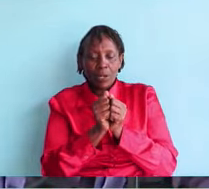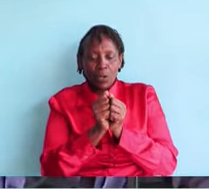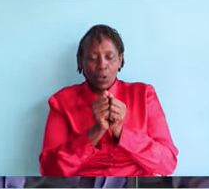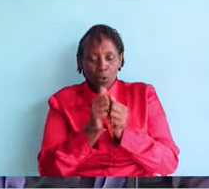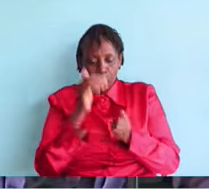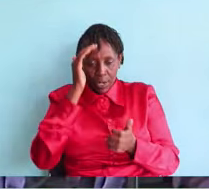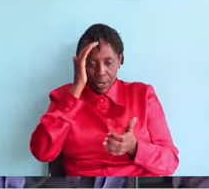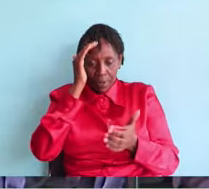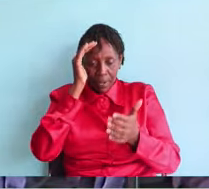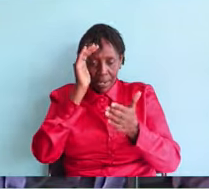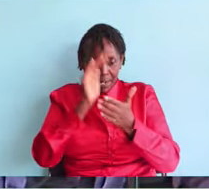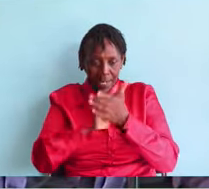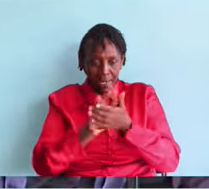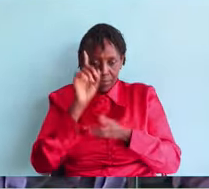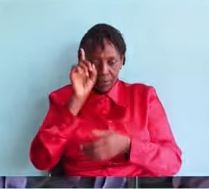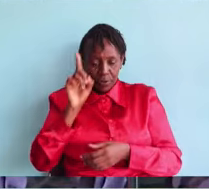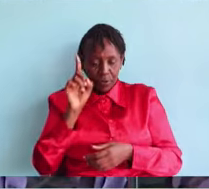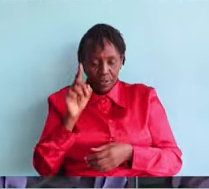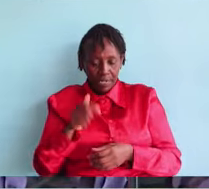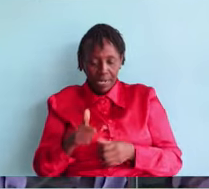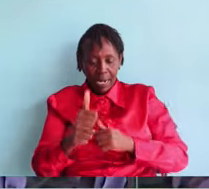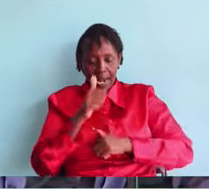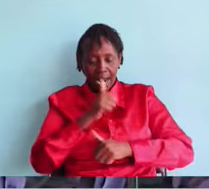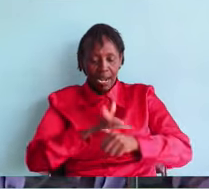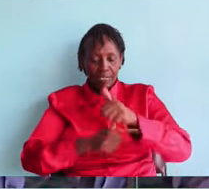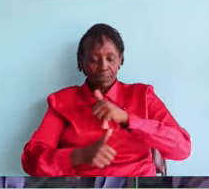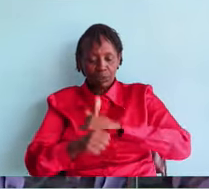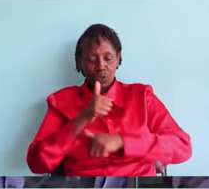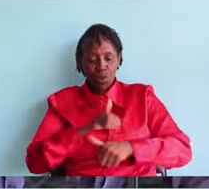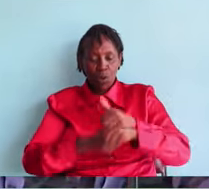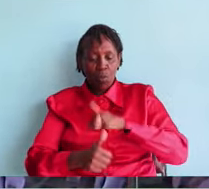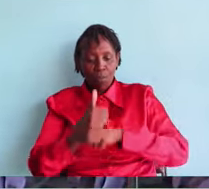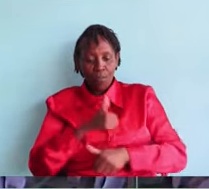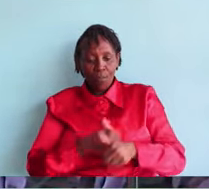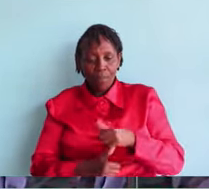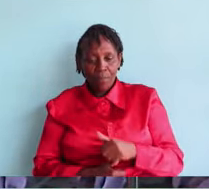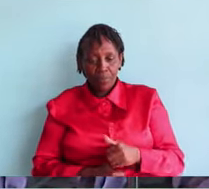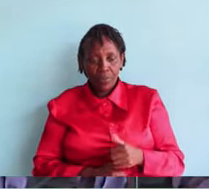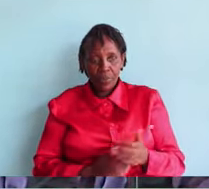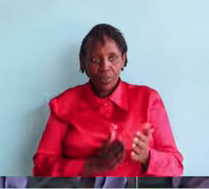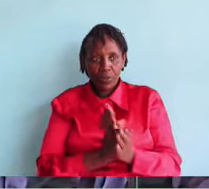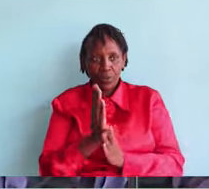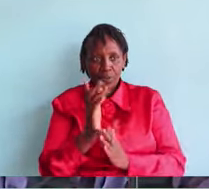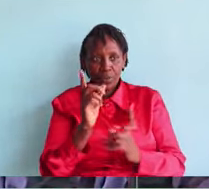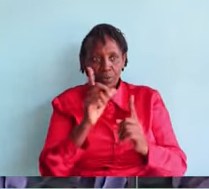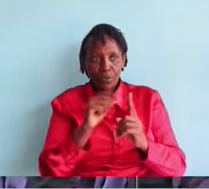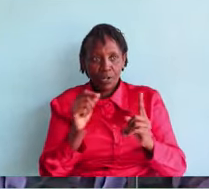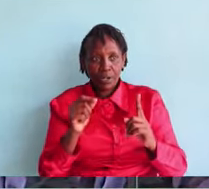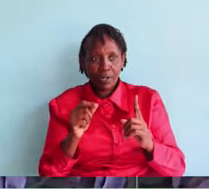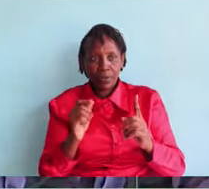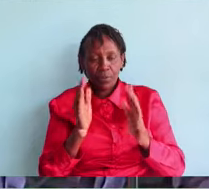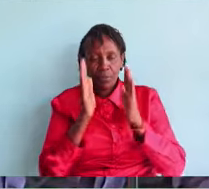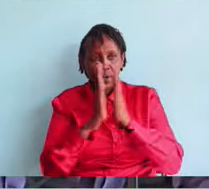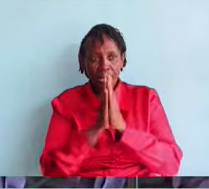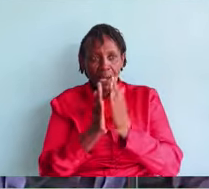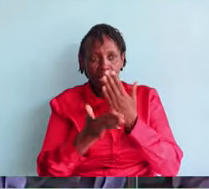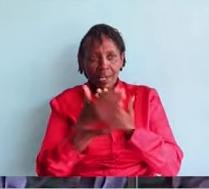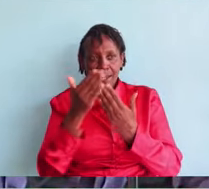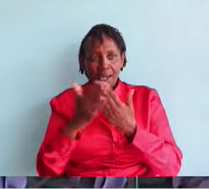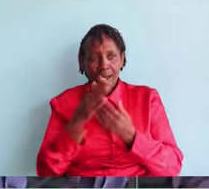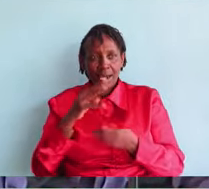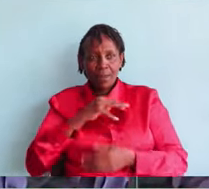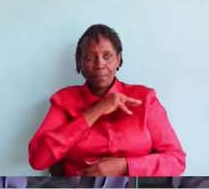you in action, a community that impacts the world through word, prayer, care,